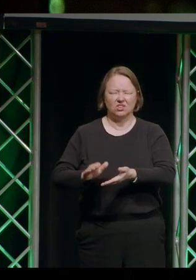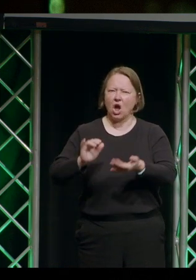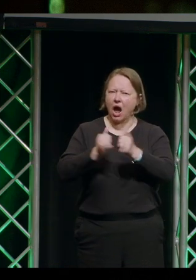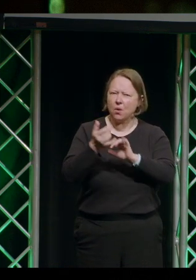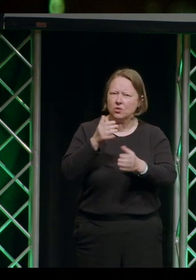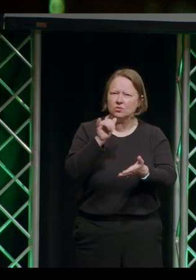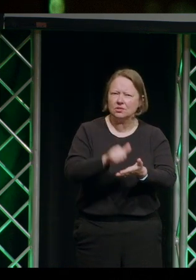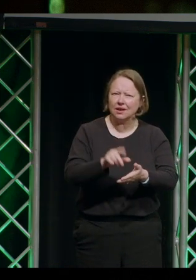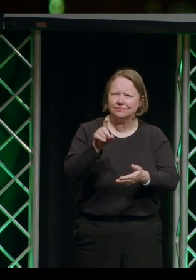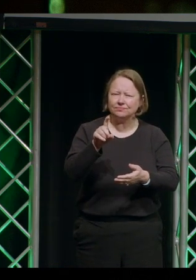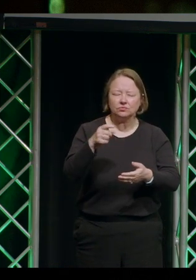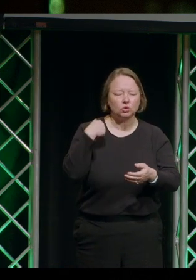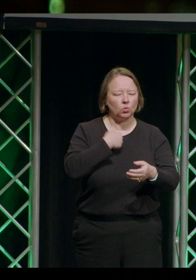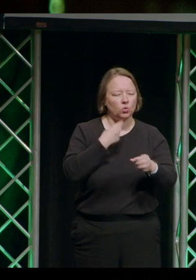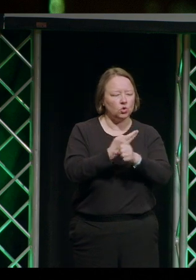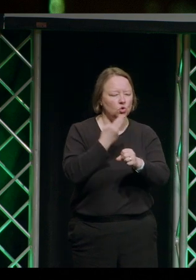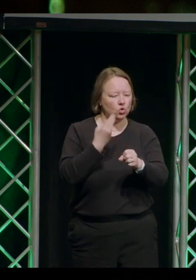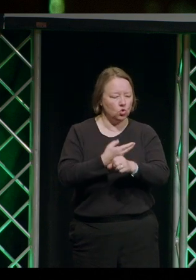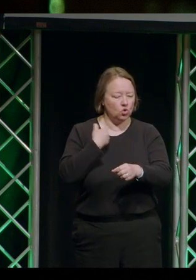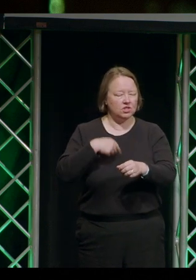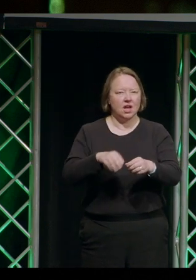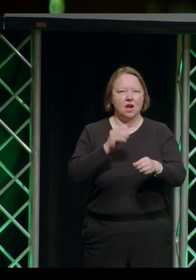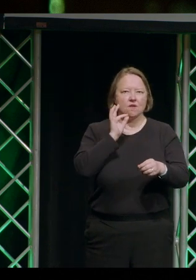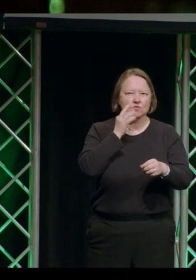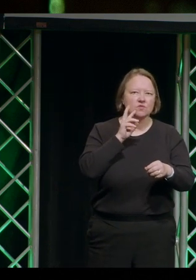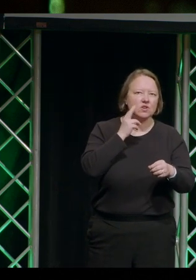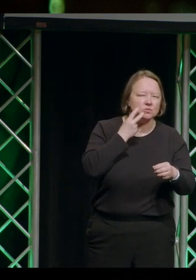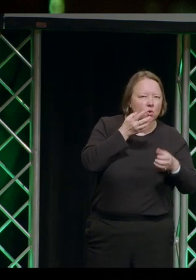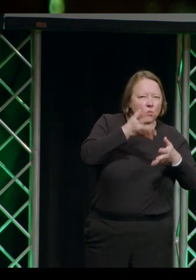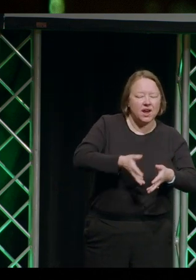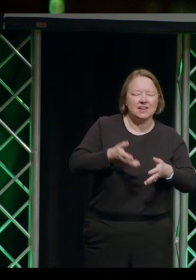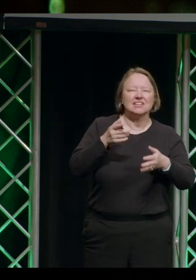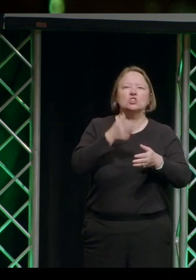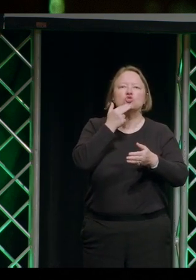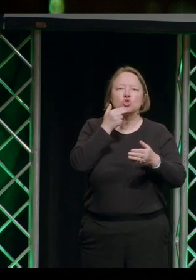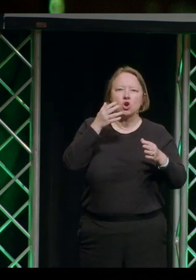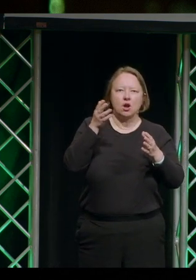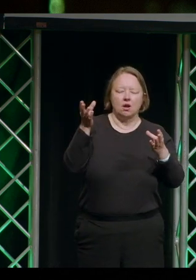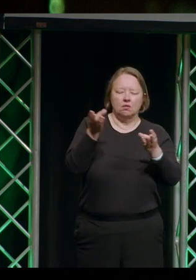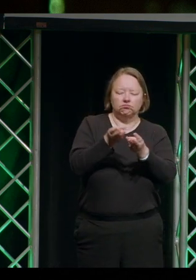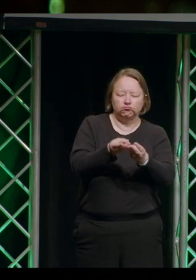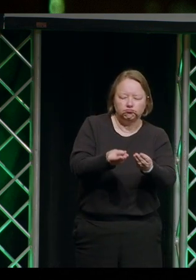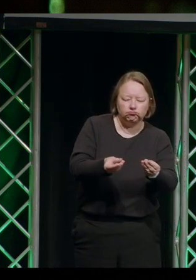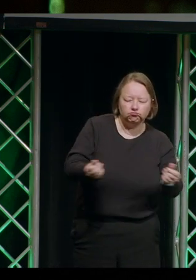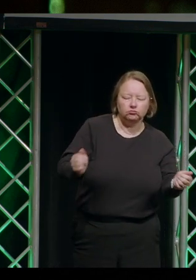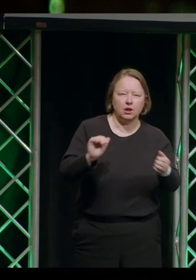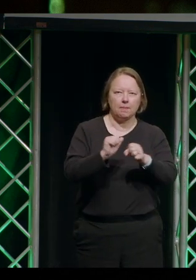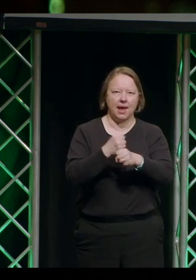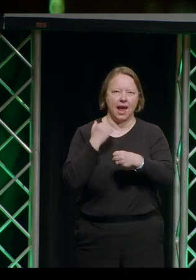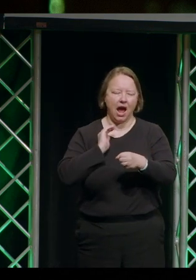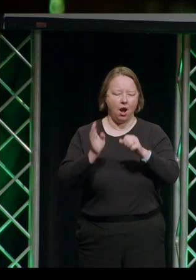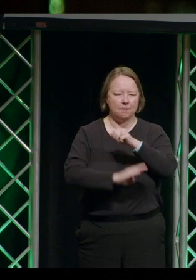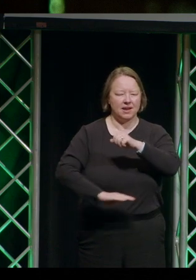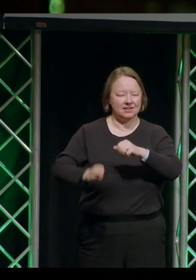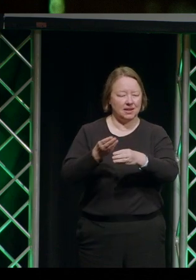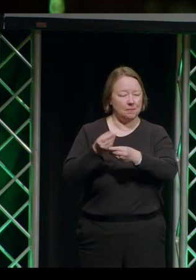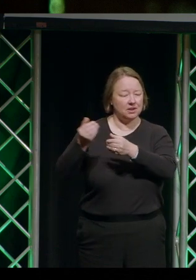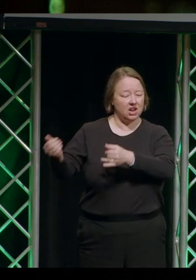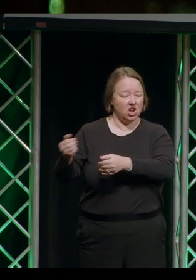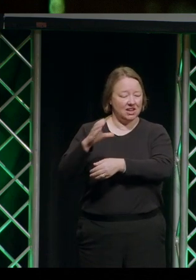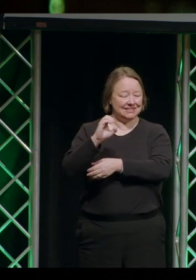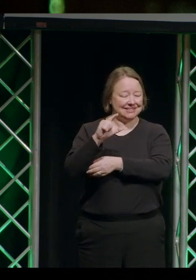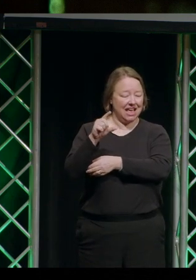this? We're going to use produce waste and break down its sugars to help us build our base material, bacterial cellulose, a